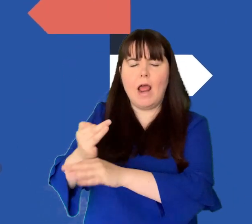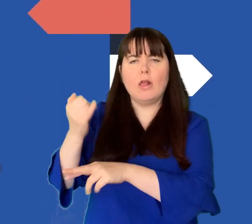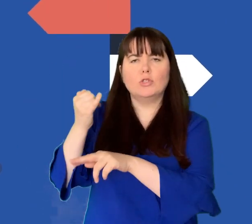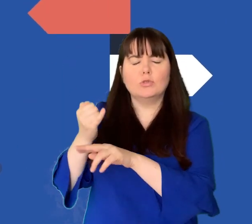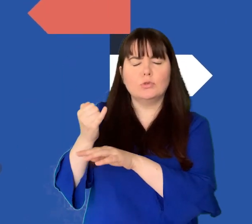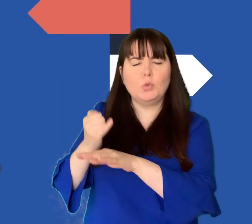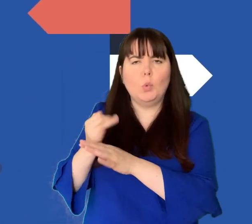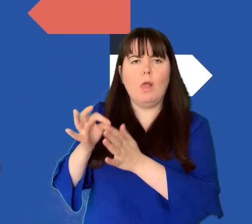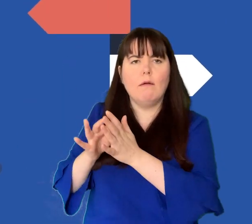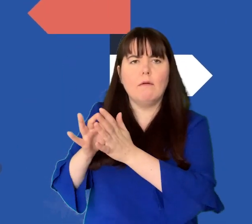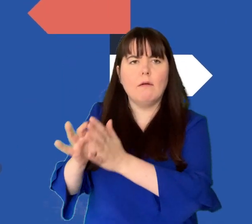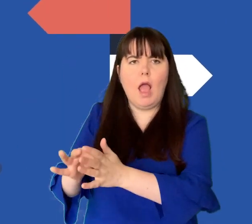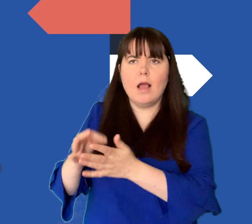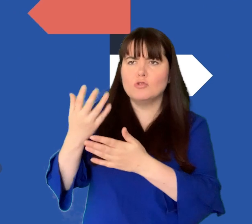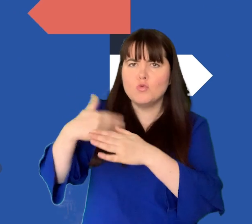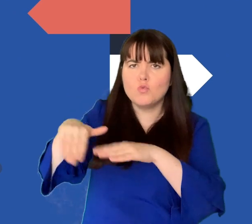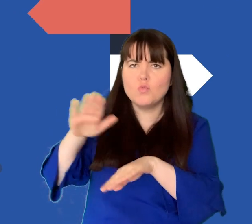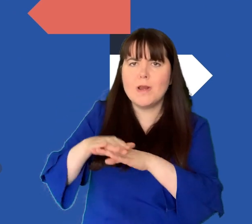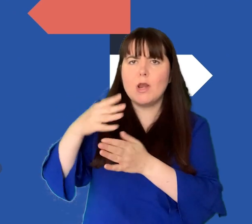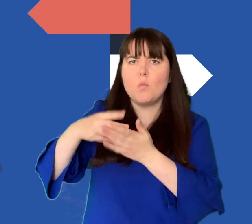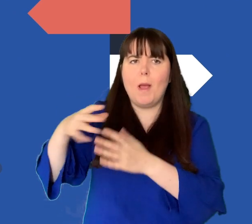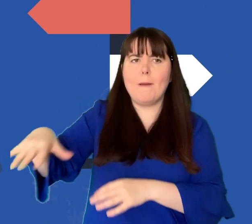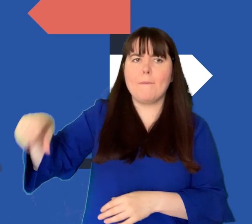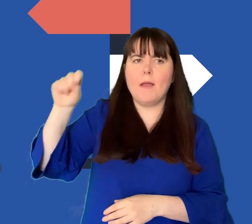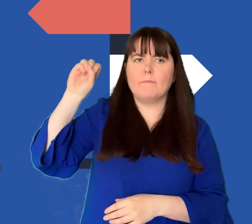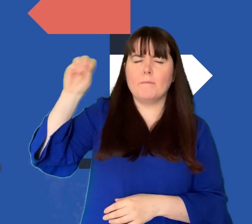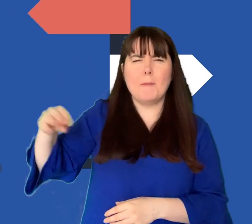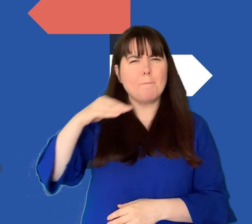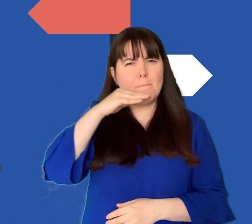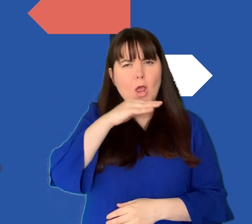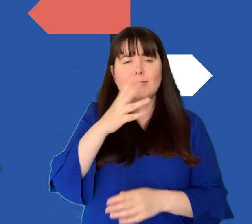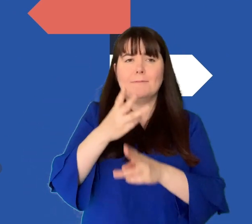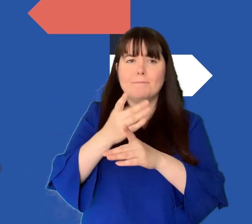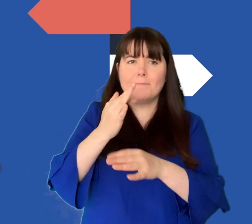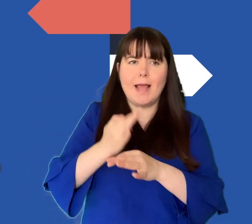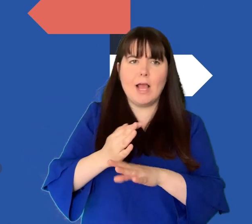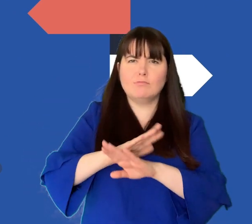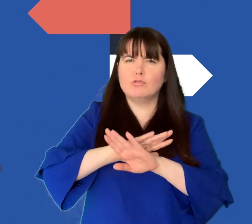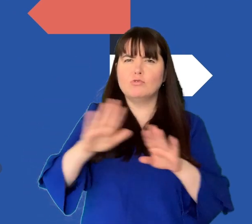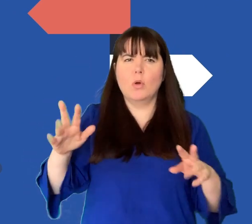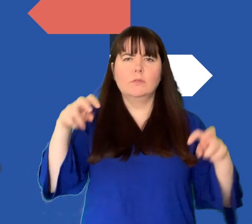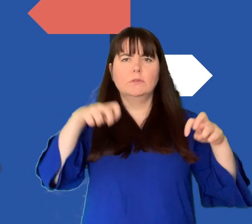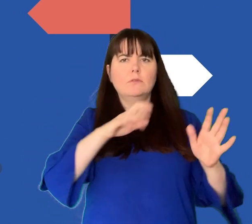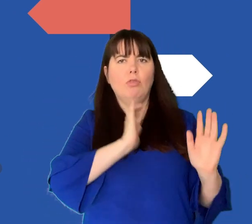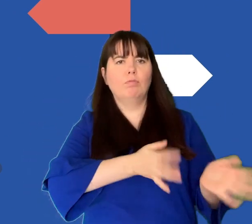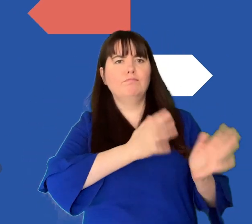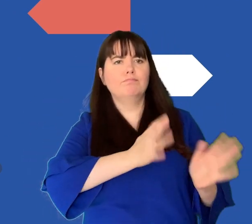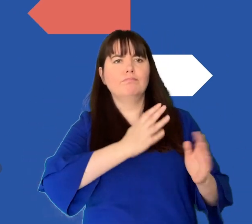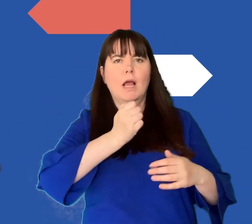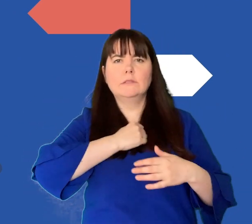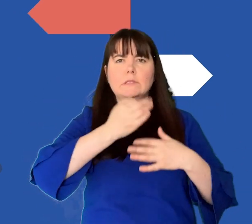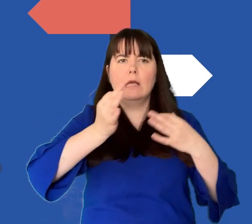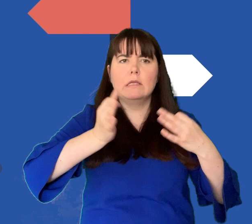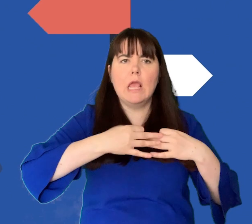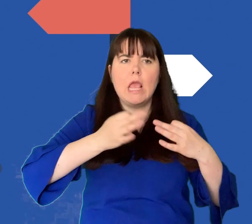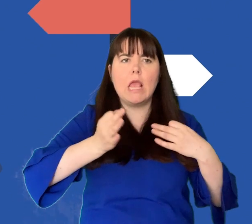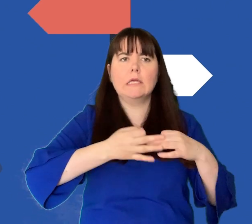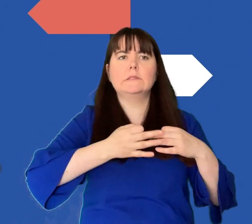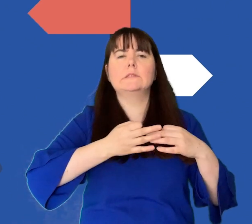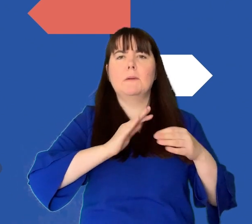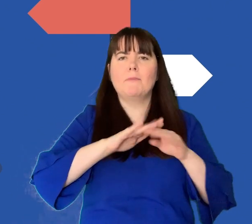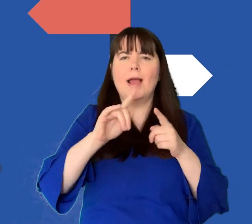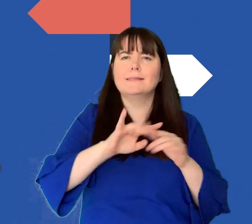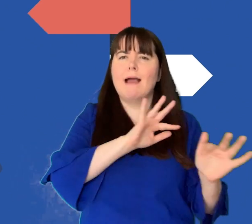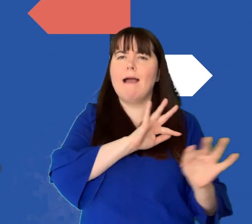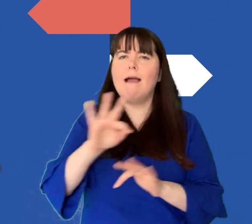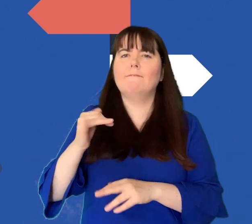and where to go. Although it may be difficult, it's important that parents do not congregate at school gates to socialise before and after